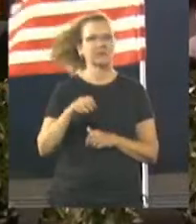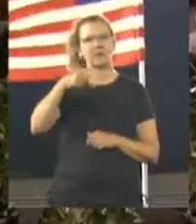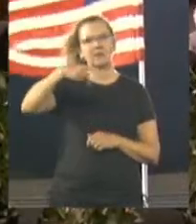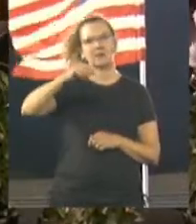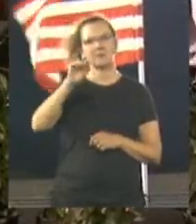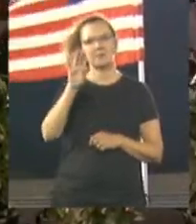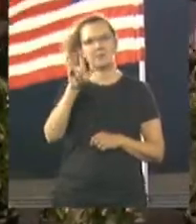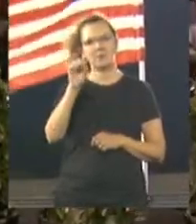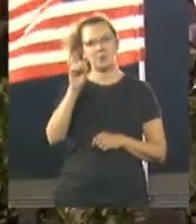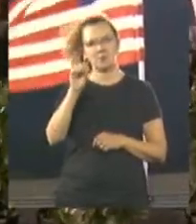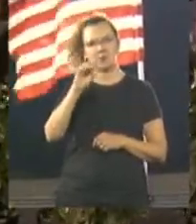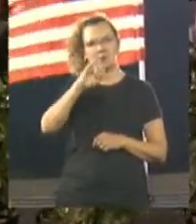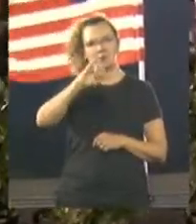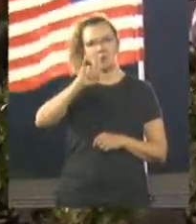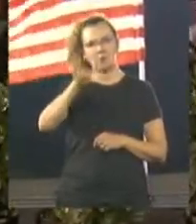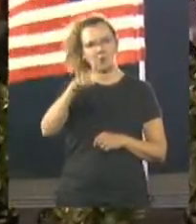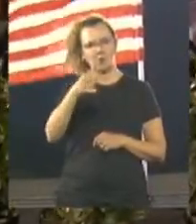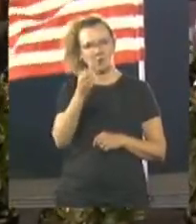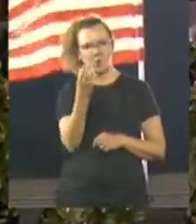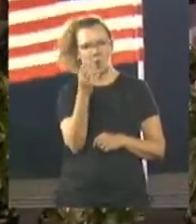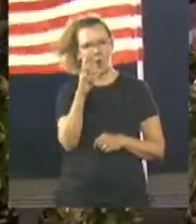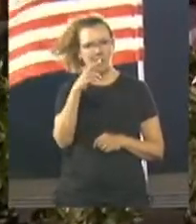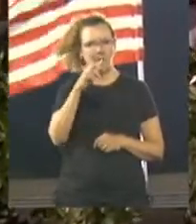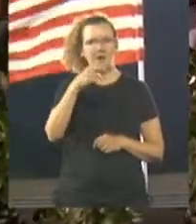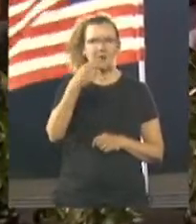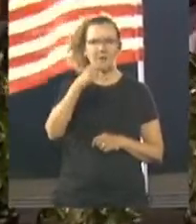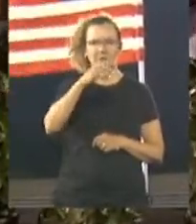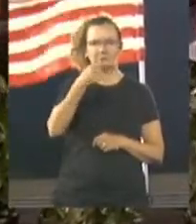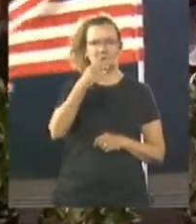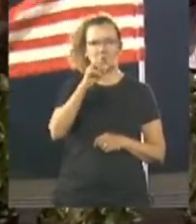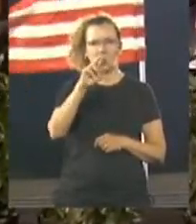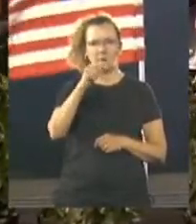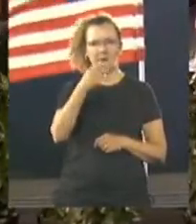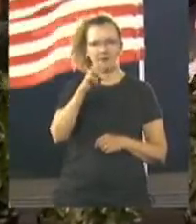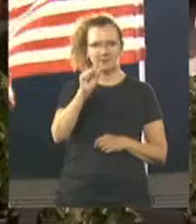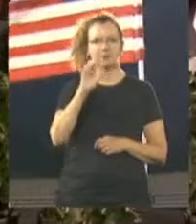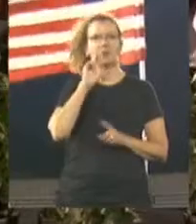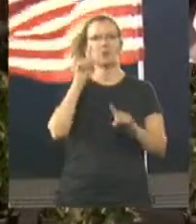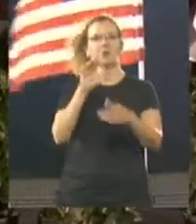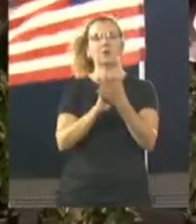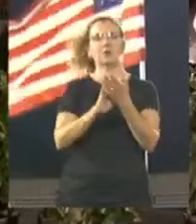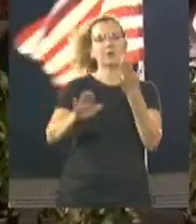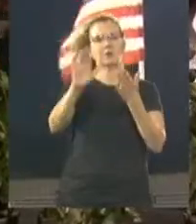Pablo Borges will be attending Palo Alto College.